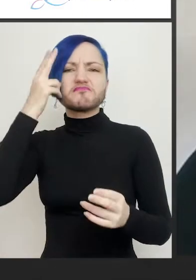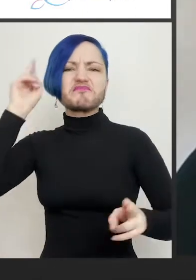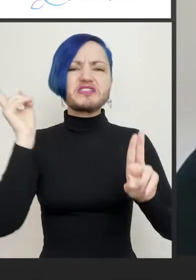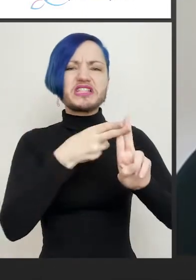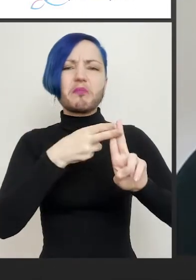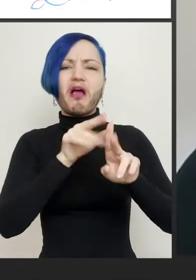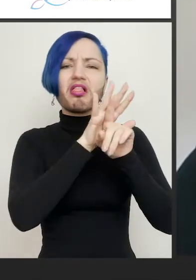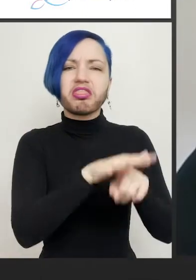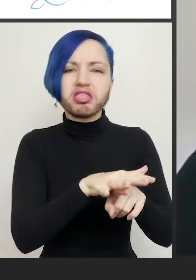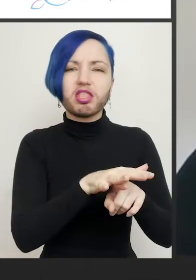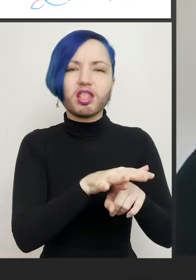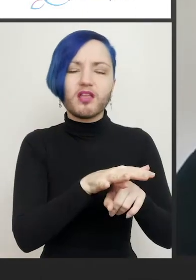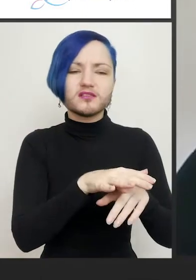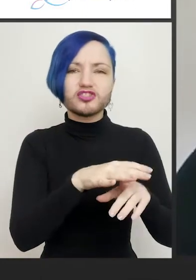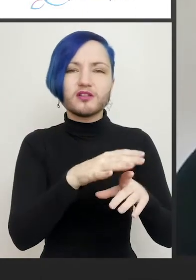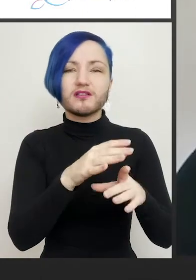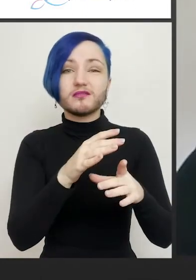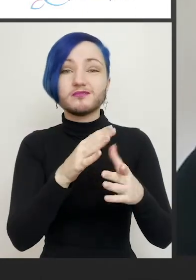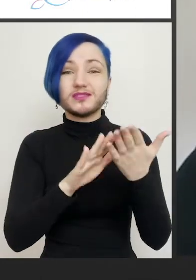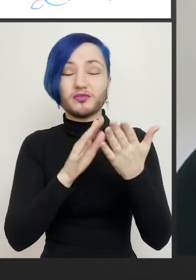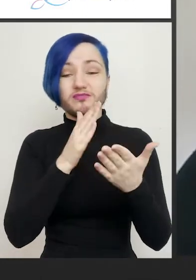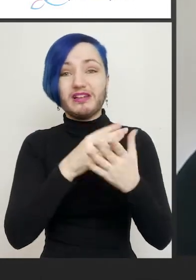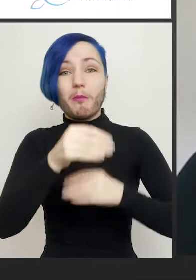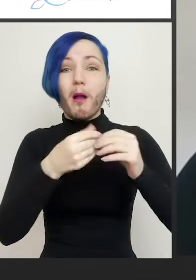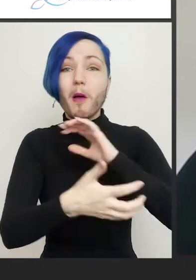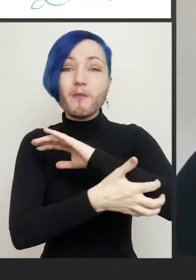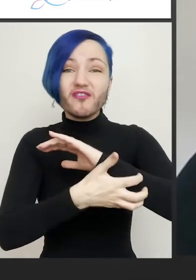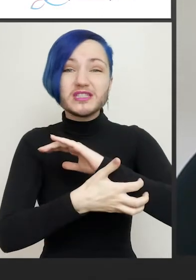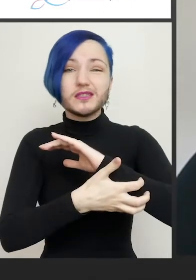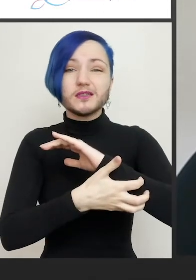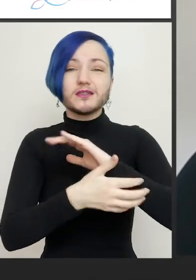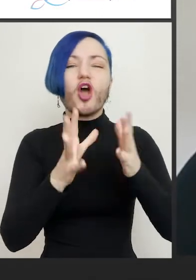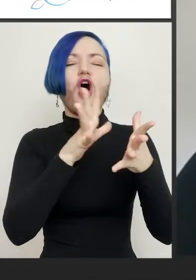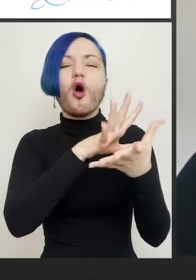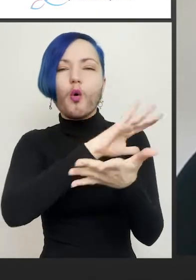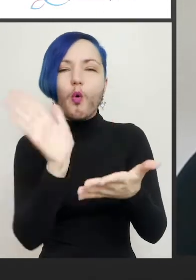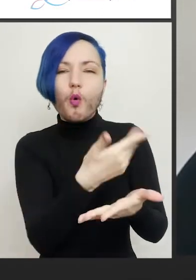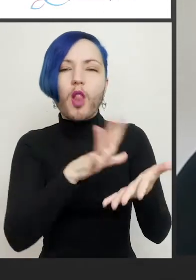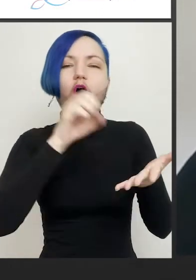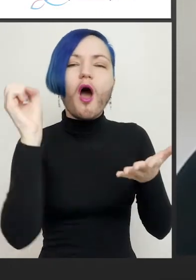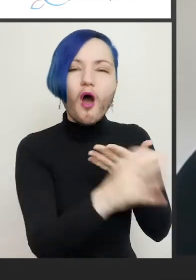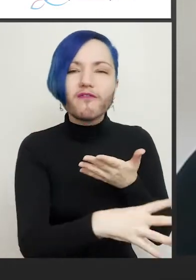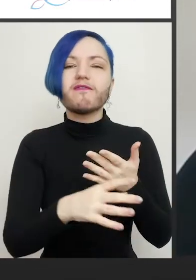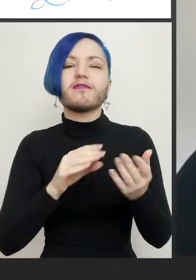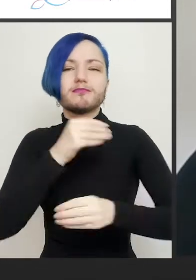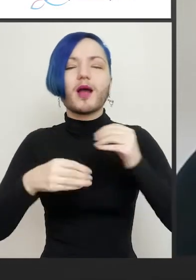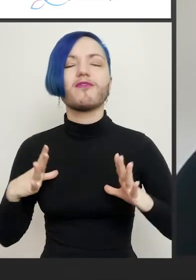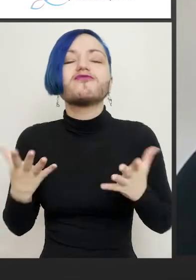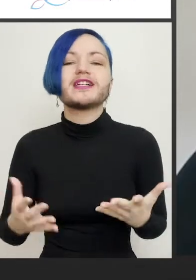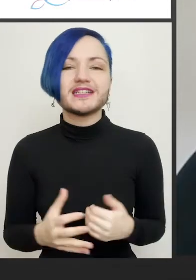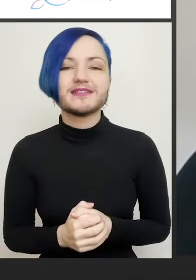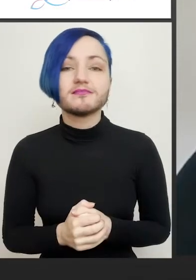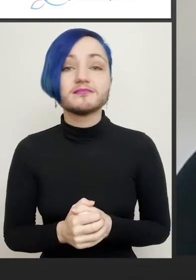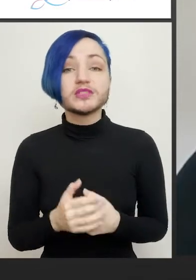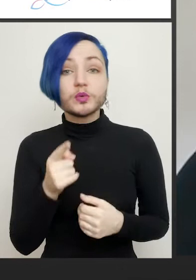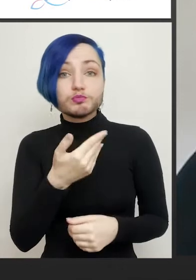discrimination and all of those things that manifest as poverty, essentially. And I'd love, if you can, to share